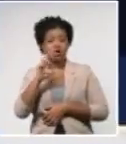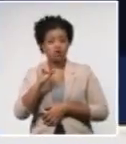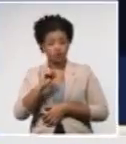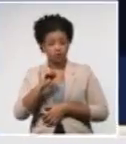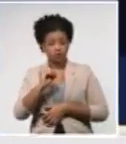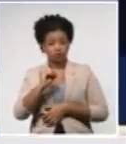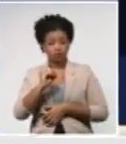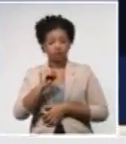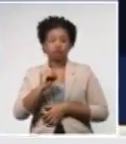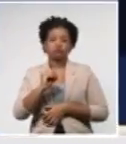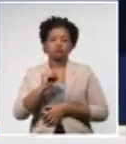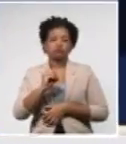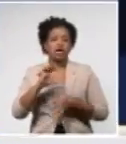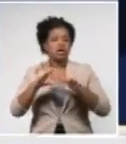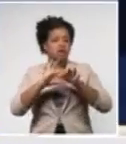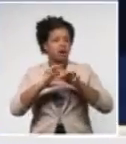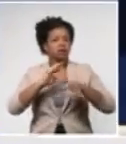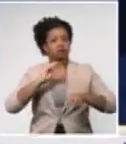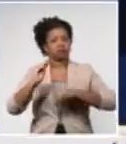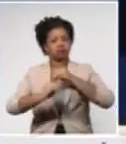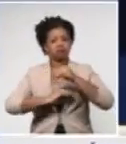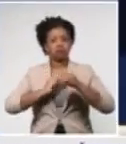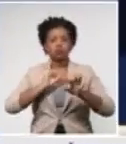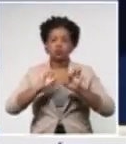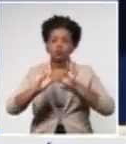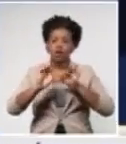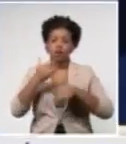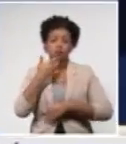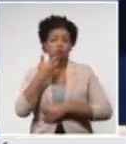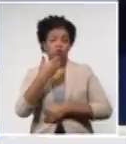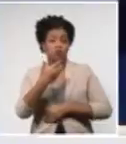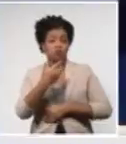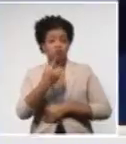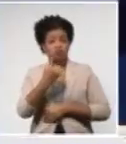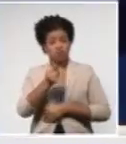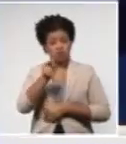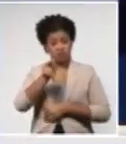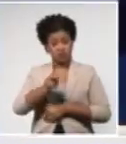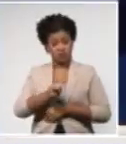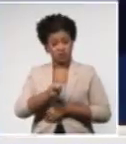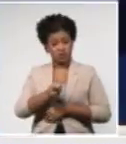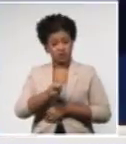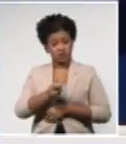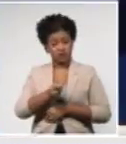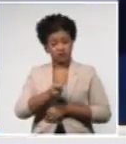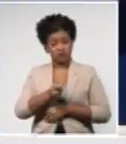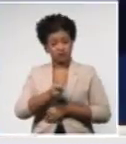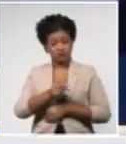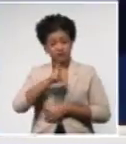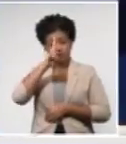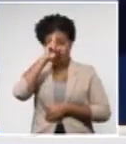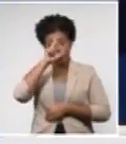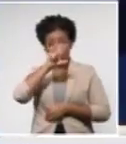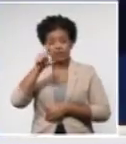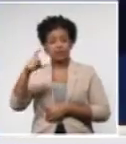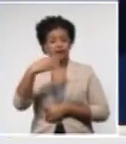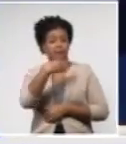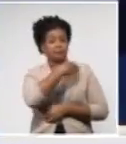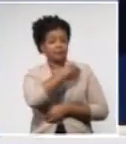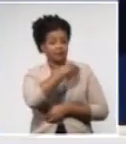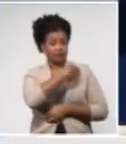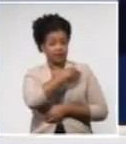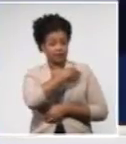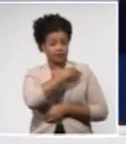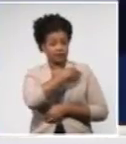Salvador Allende Hospital is now listed in guarded condition. Another patient who was at the Dr. Luis